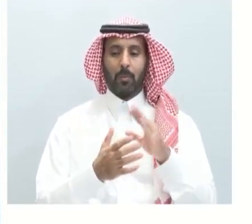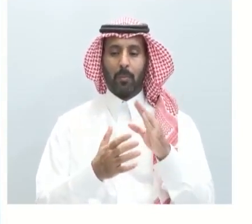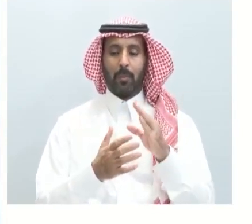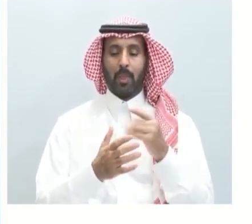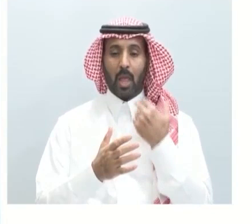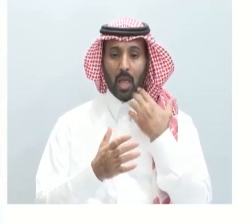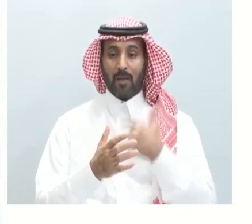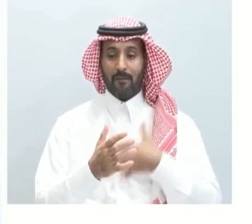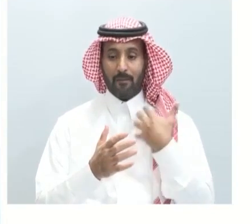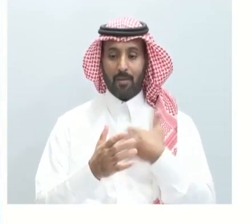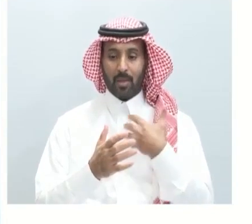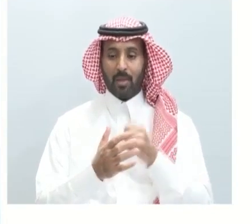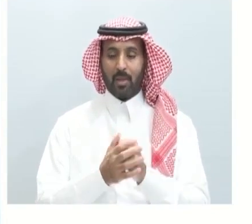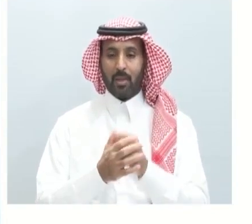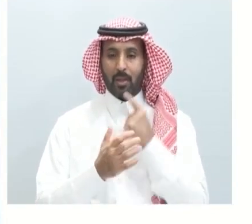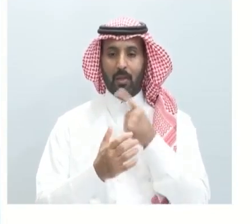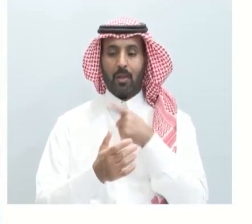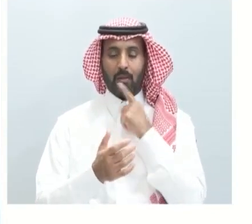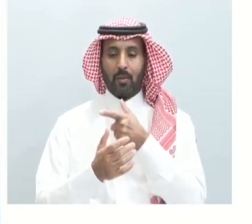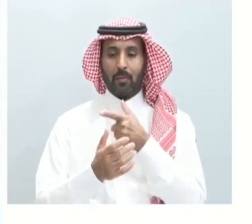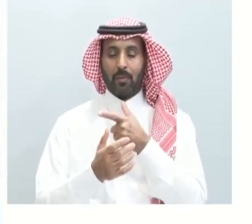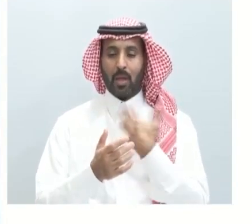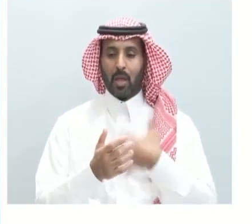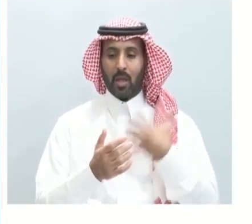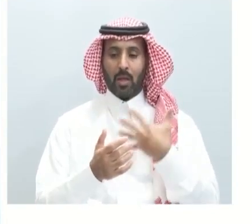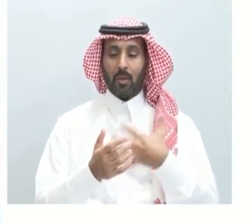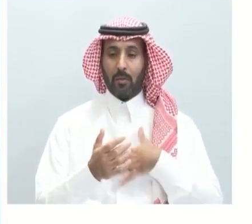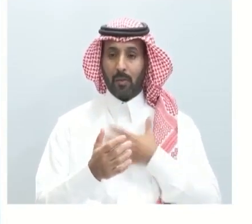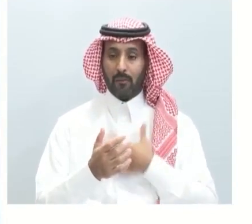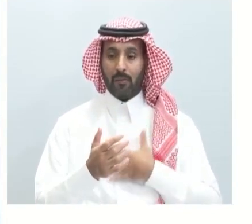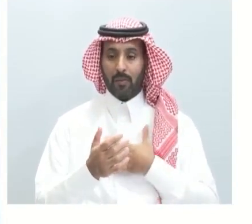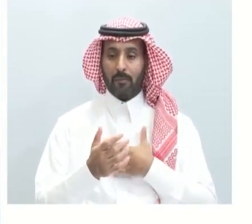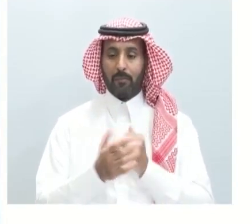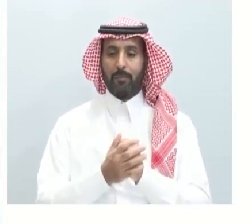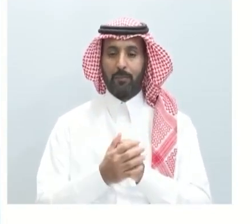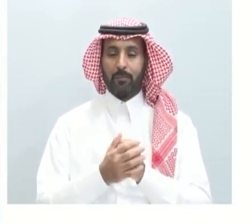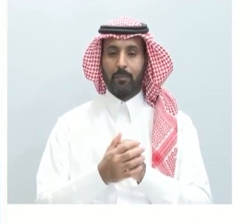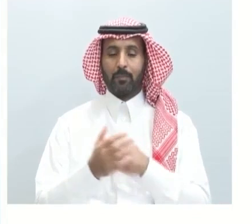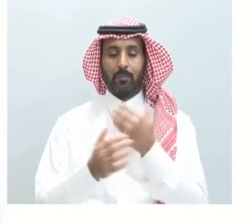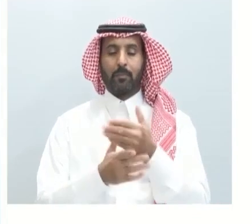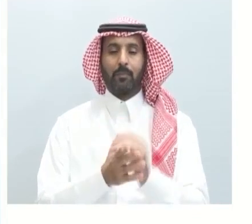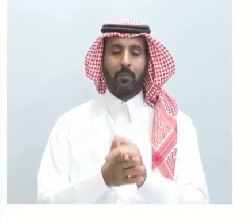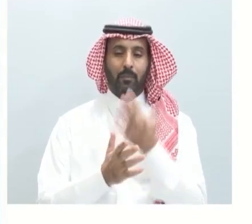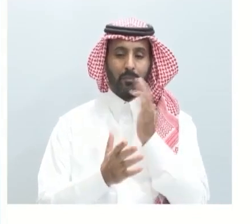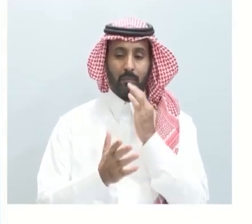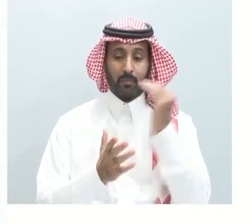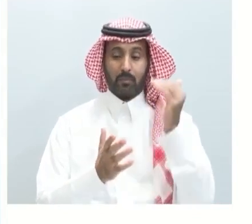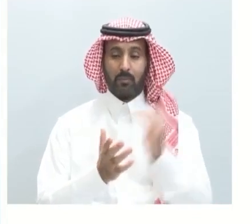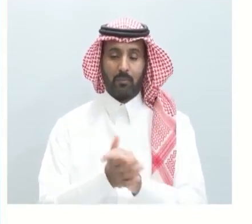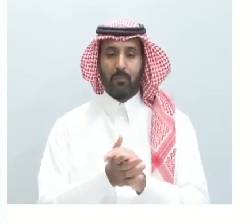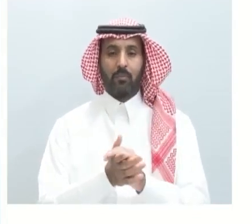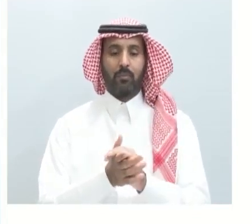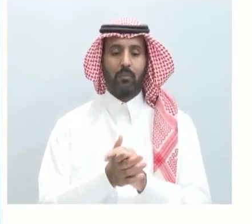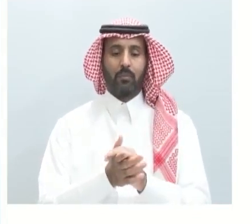when you say I feel passionately something so after passionately so this is an easy one of course you